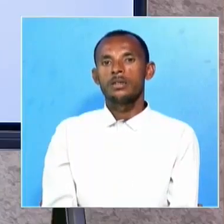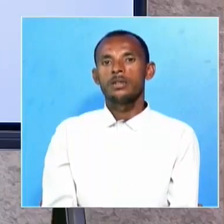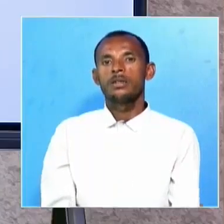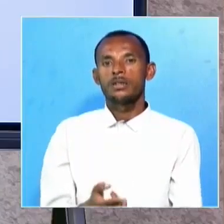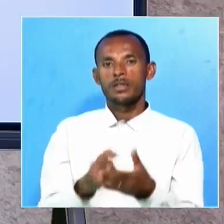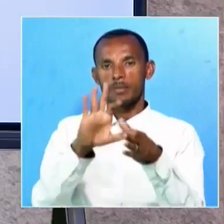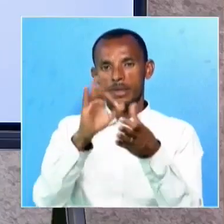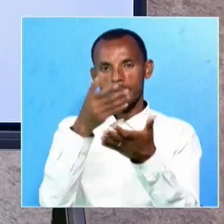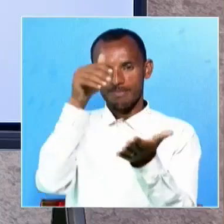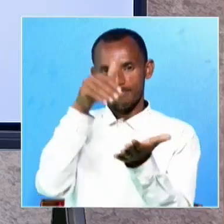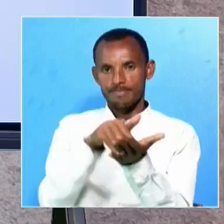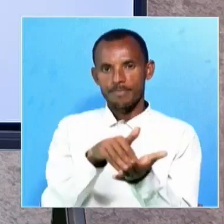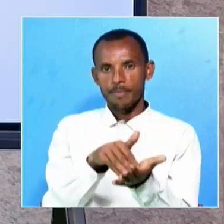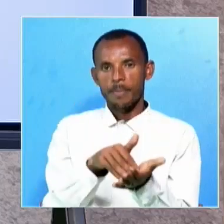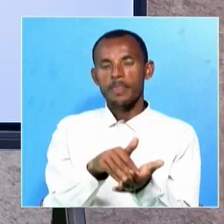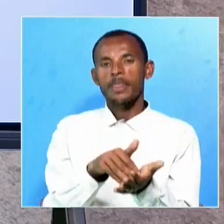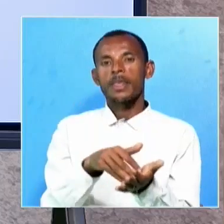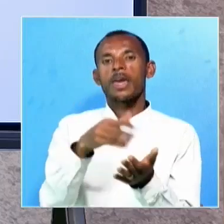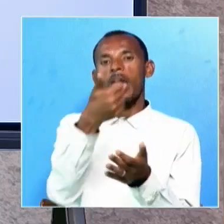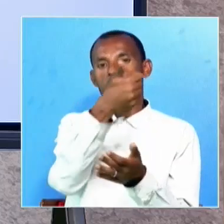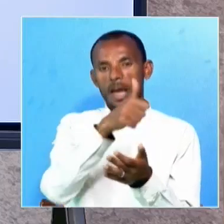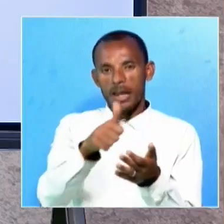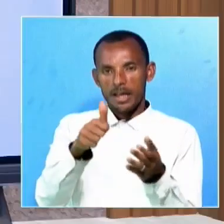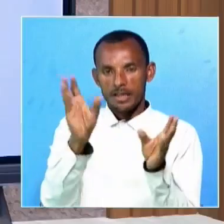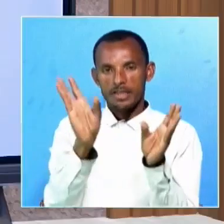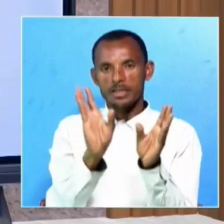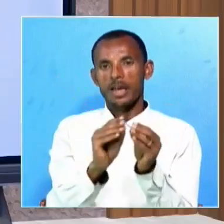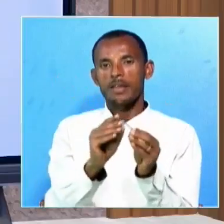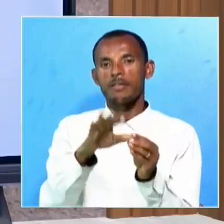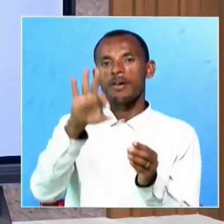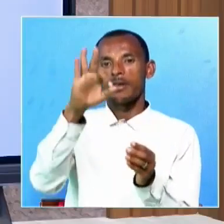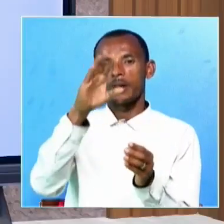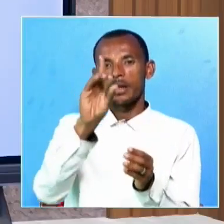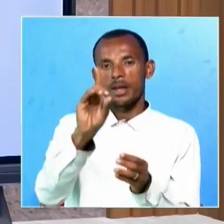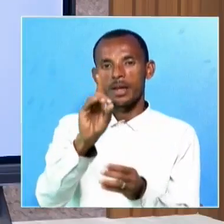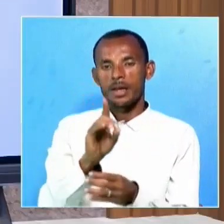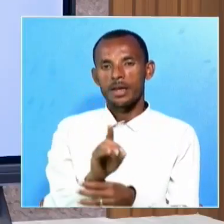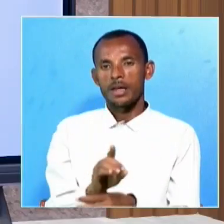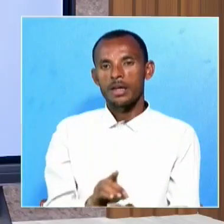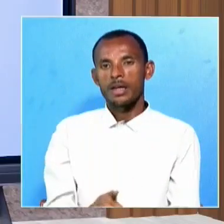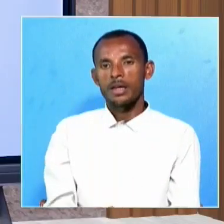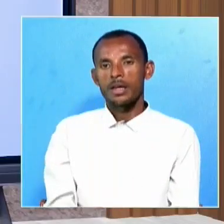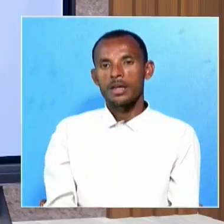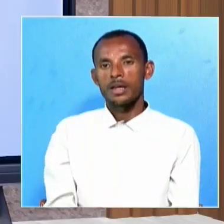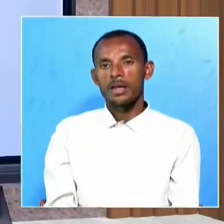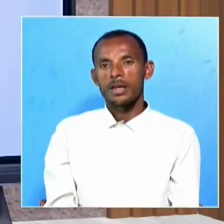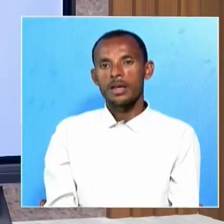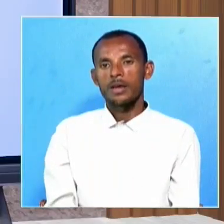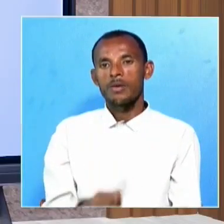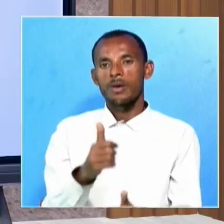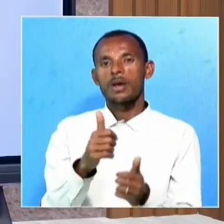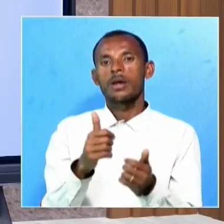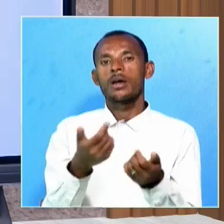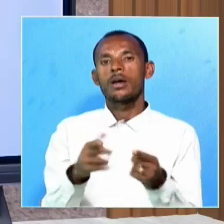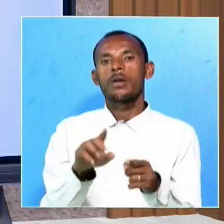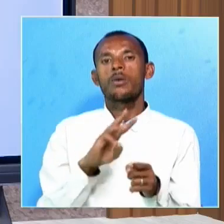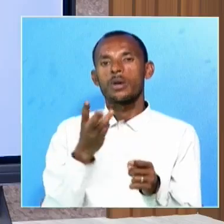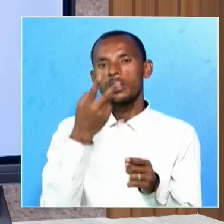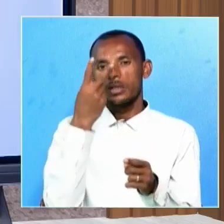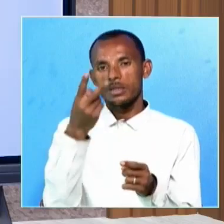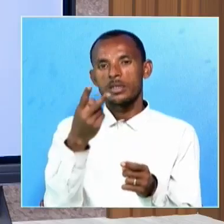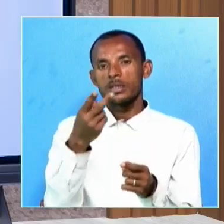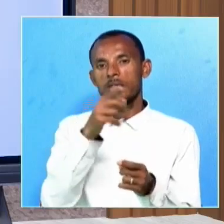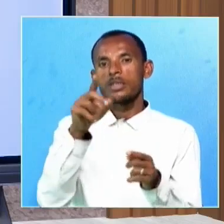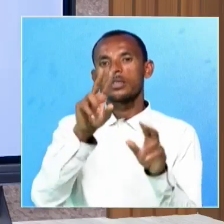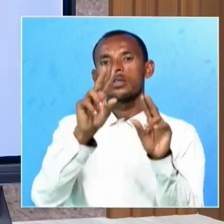again. Is there any set here which is not found there? When we check here, there is no